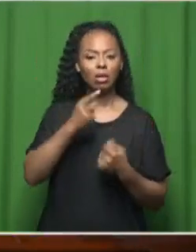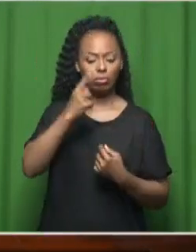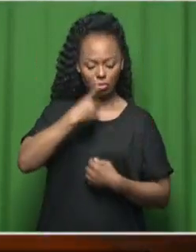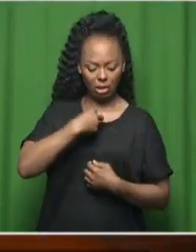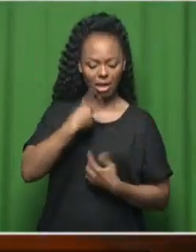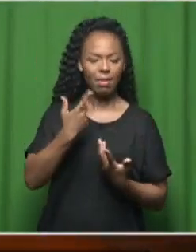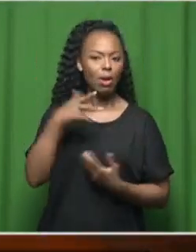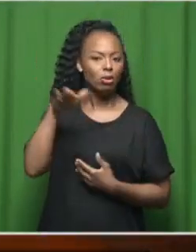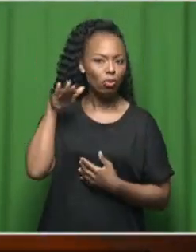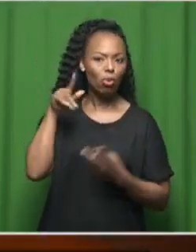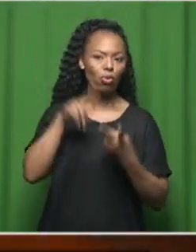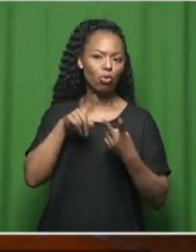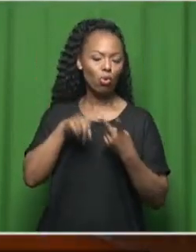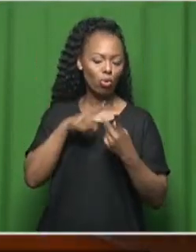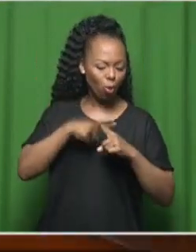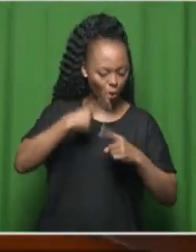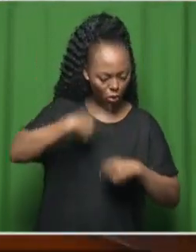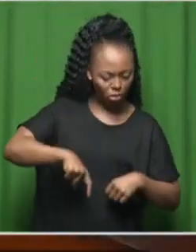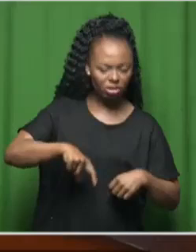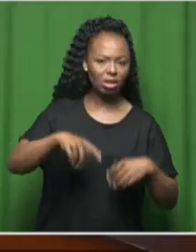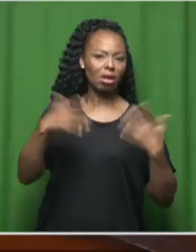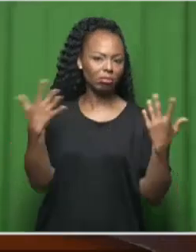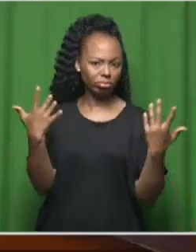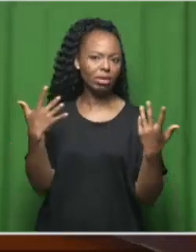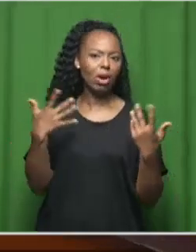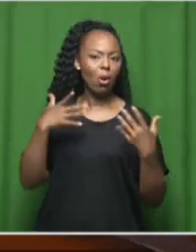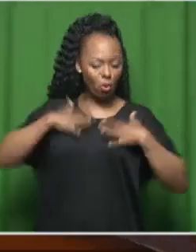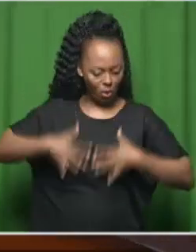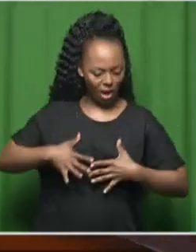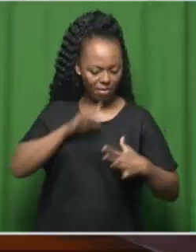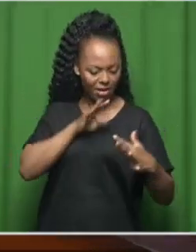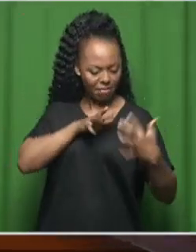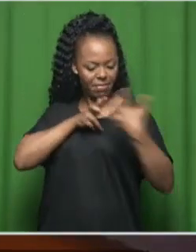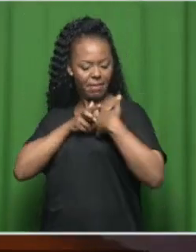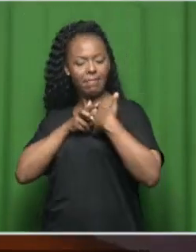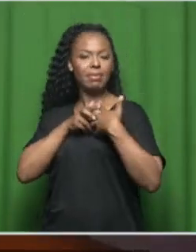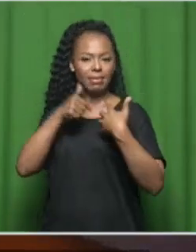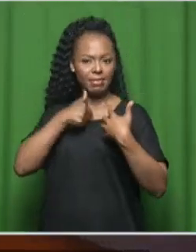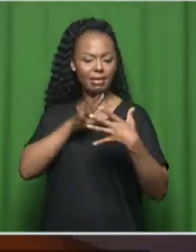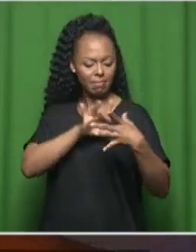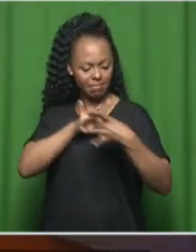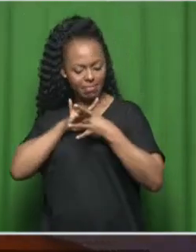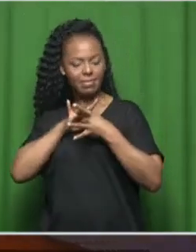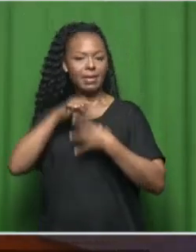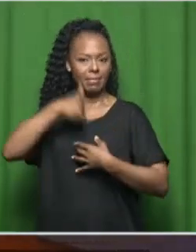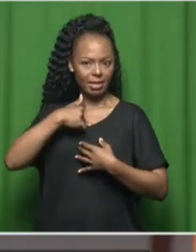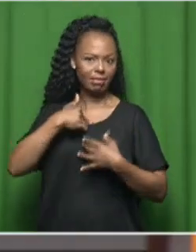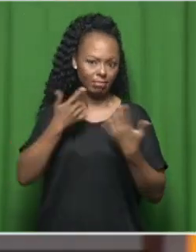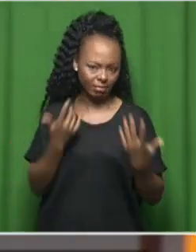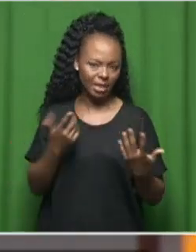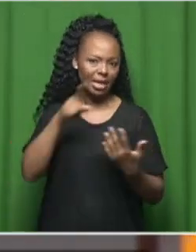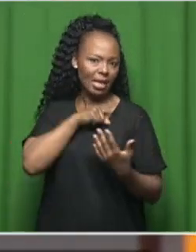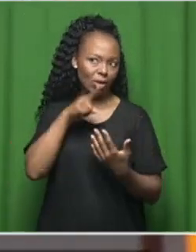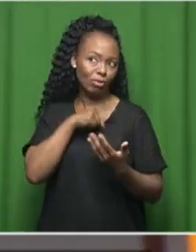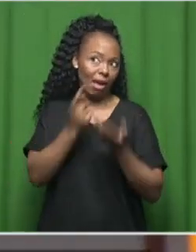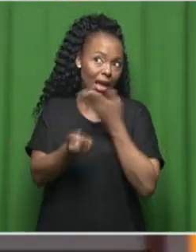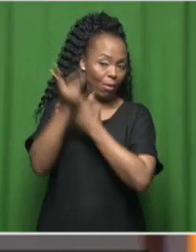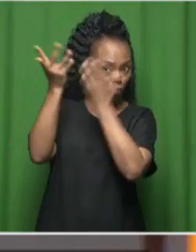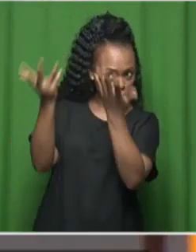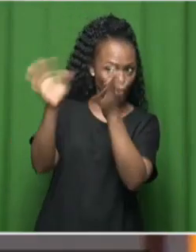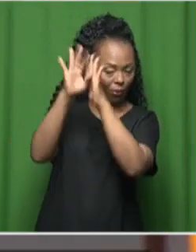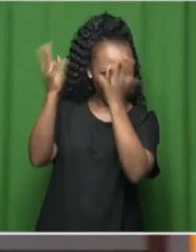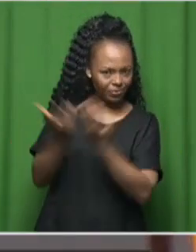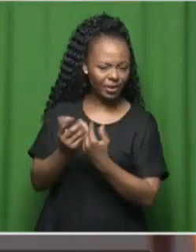I'm Xhosa, I can see wearing this because it speaks to me. So I think that's how it's got all over the world as well. So if someone